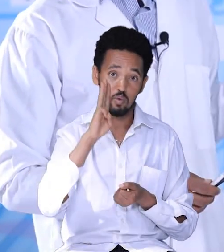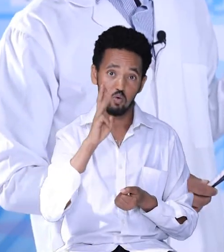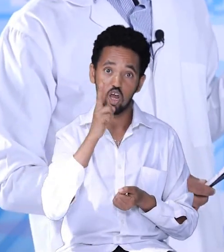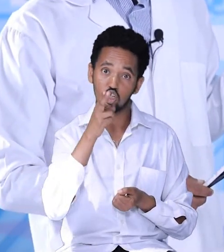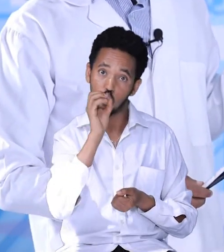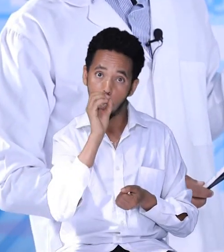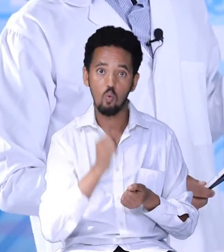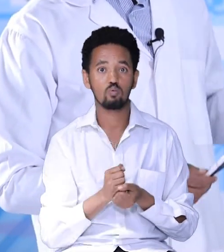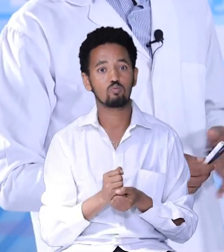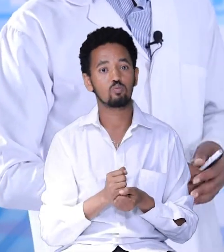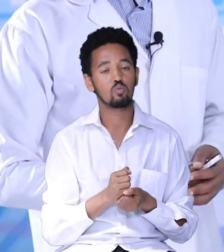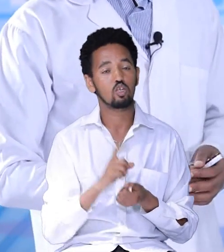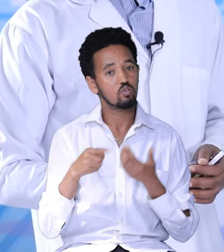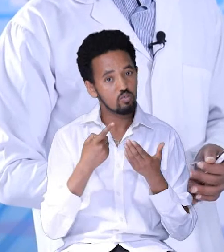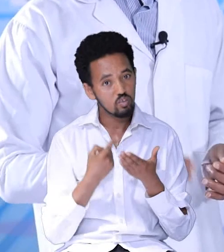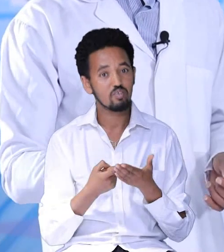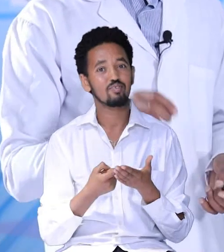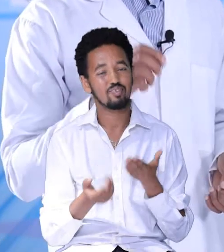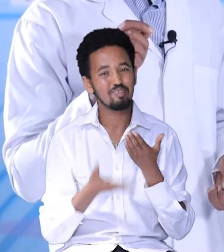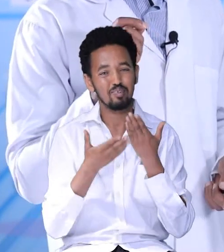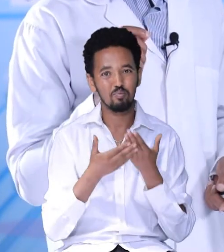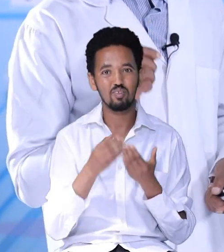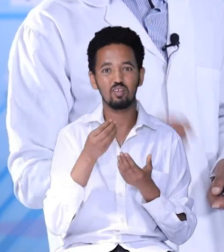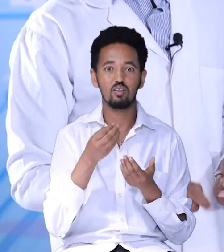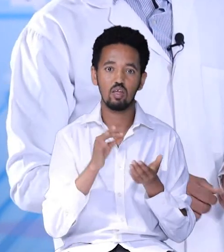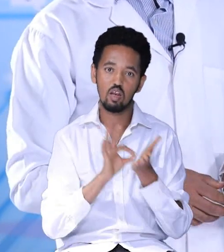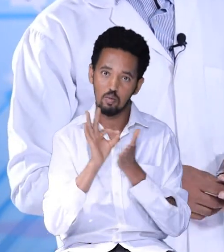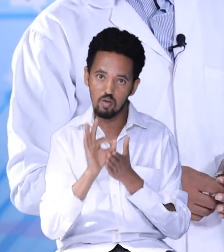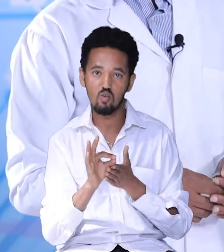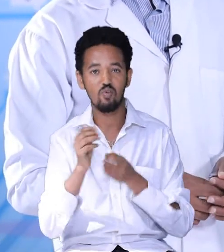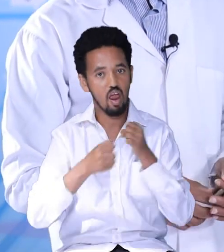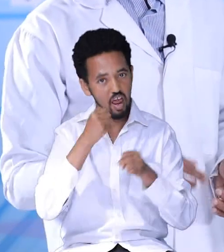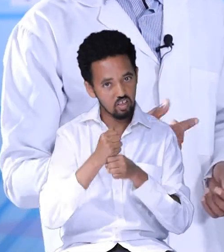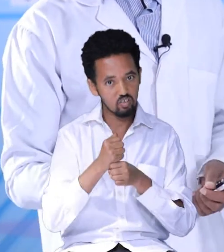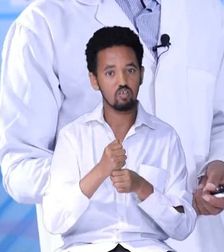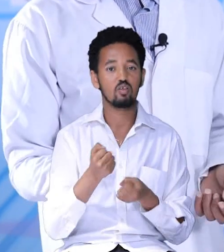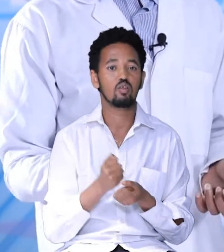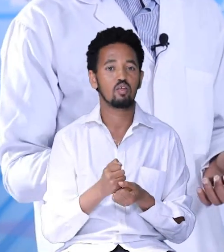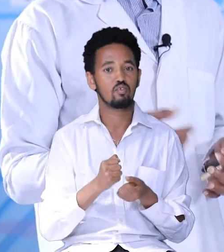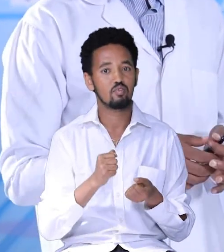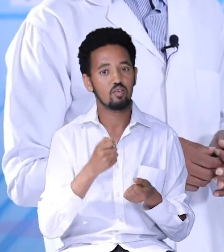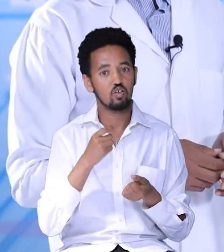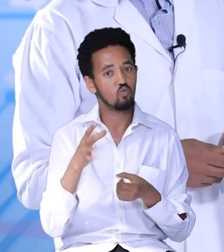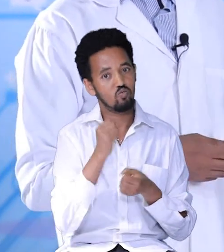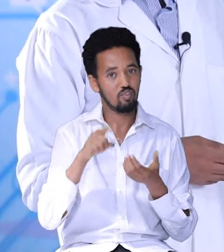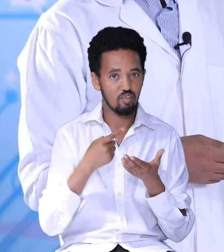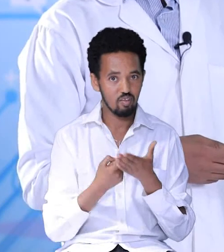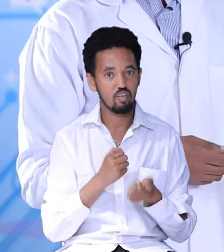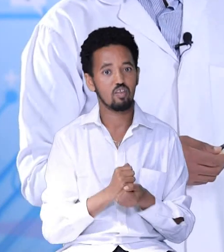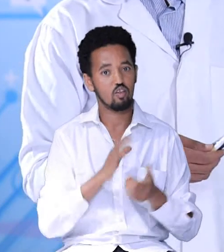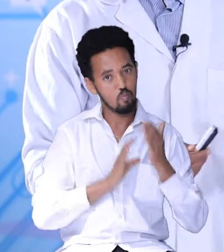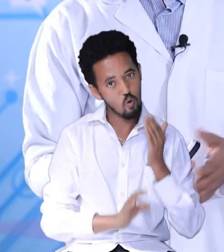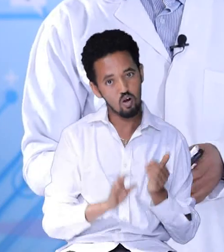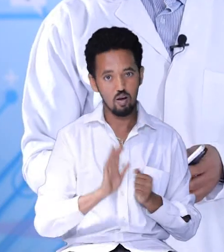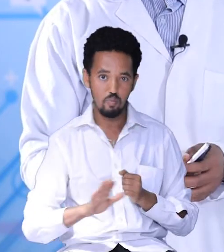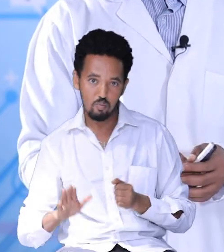So, life expectancy is simply the number of age or the average number of years that a newly born baby